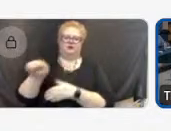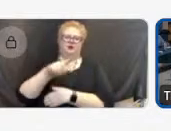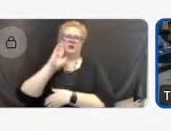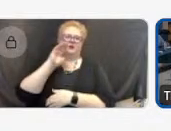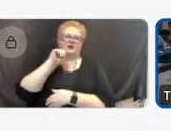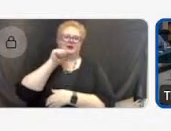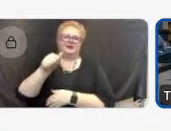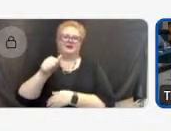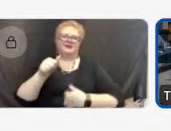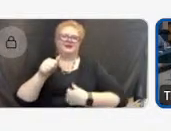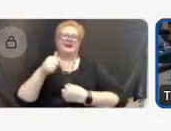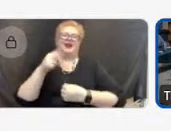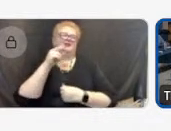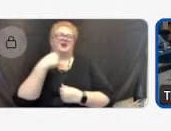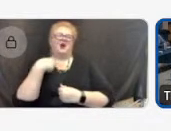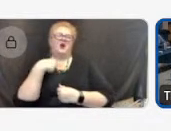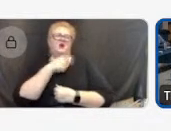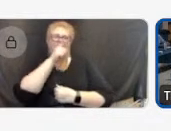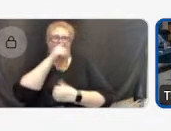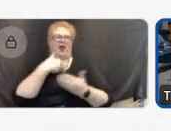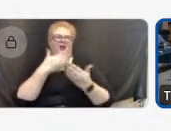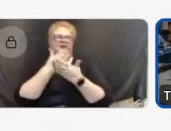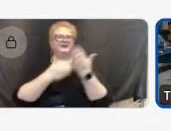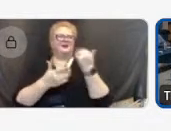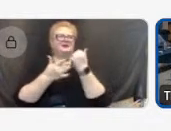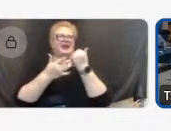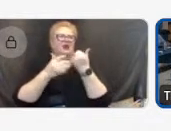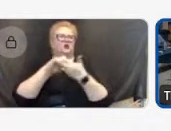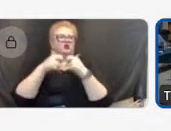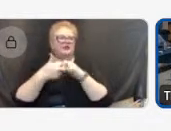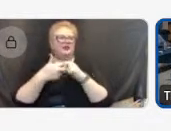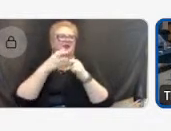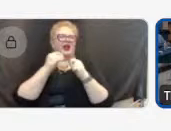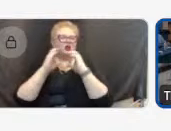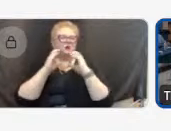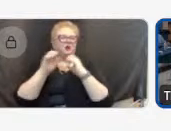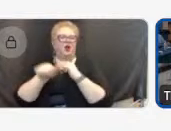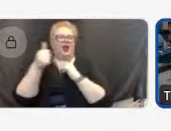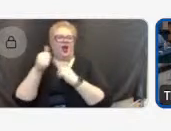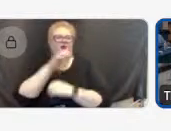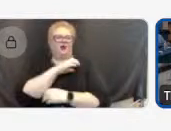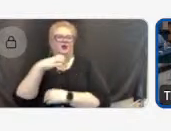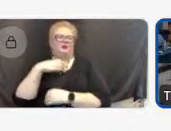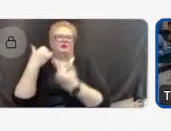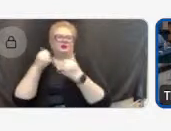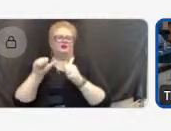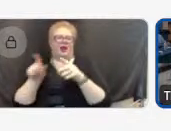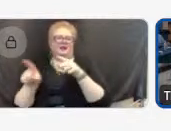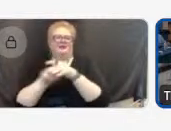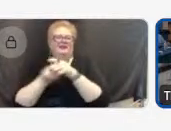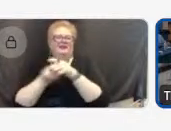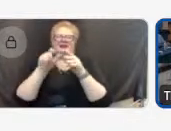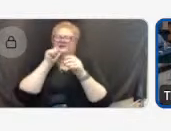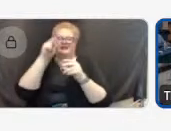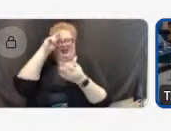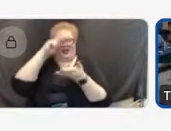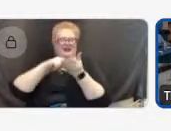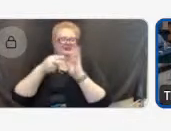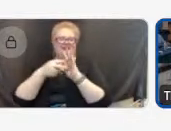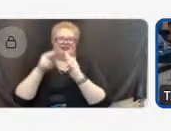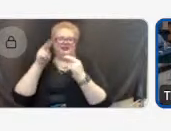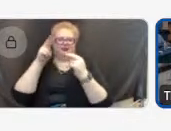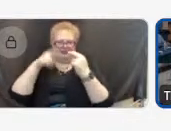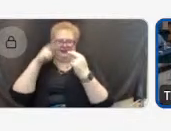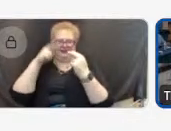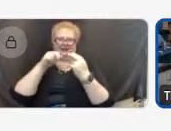through some technical difficulties and some communications with other commissioners trying to get online, so Okay. not intended to